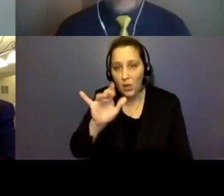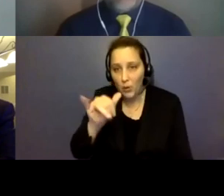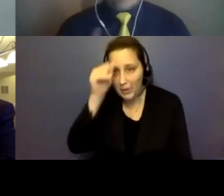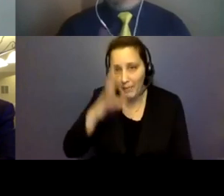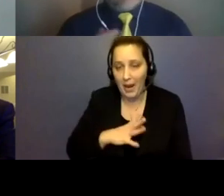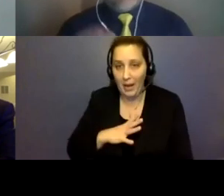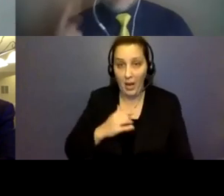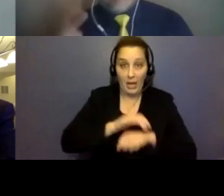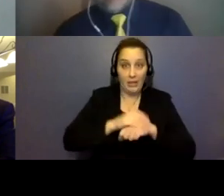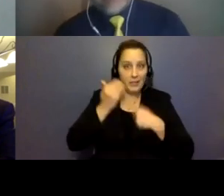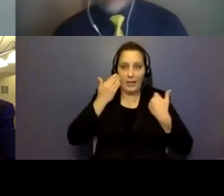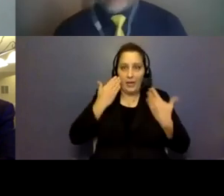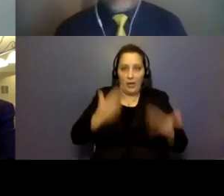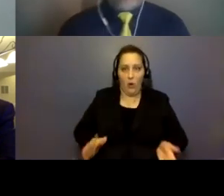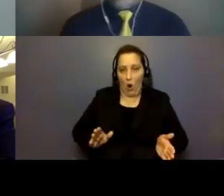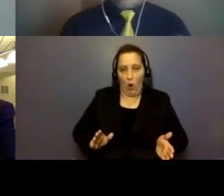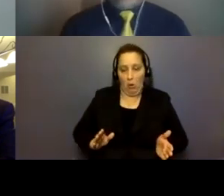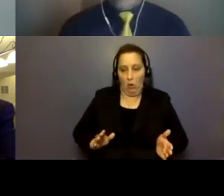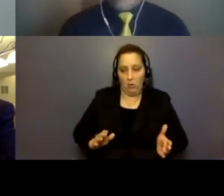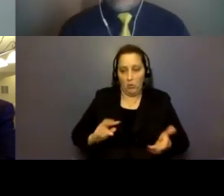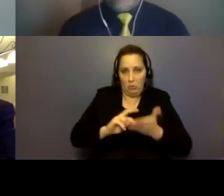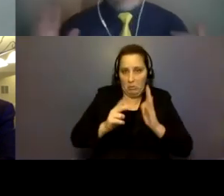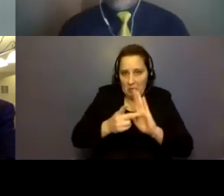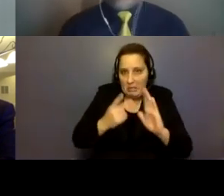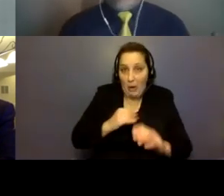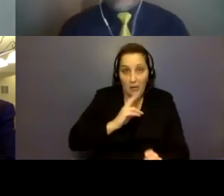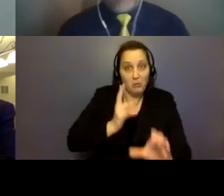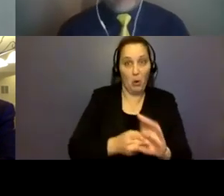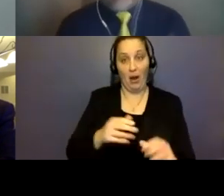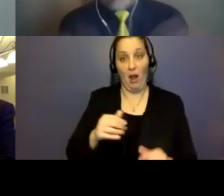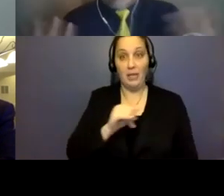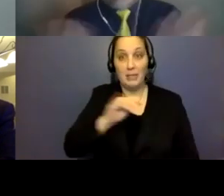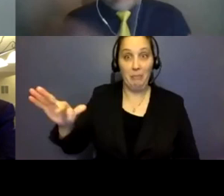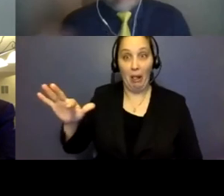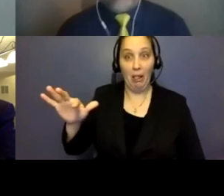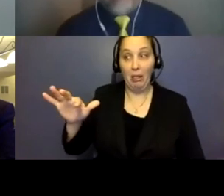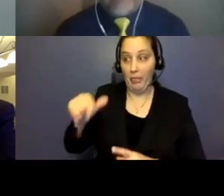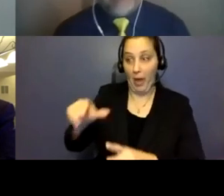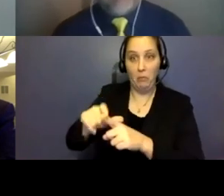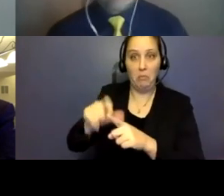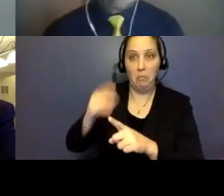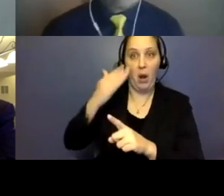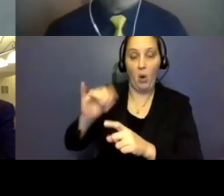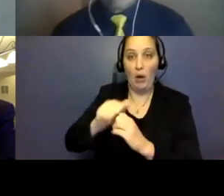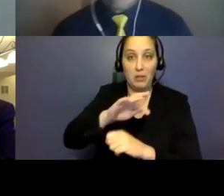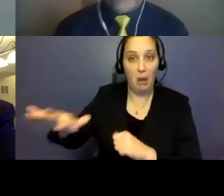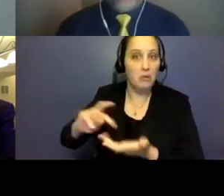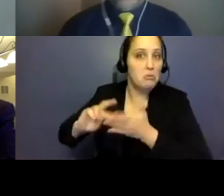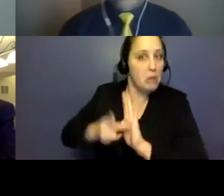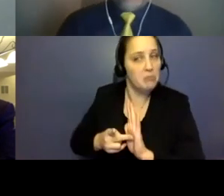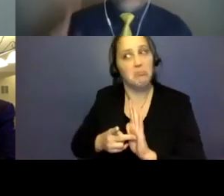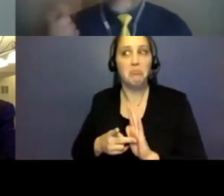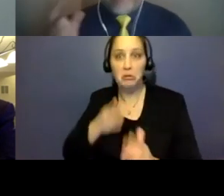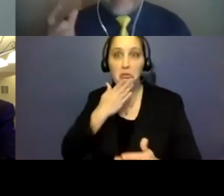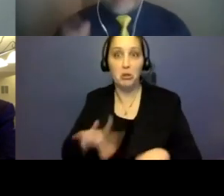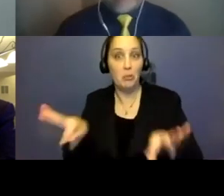but because I couldn't spell artillery, I thought it was pretty cool. It must be an important job, because I can't spell artillery.